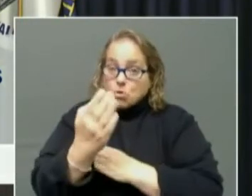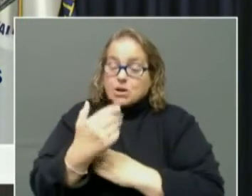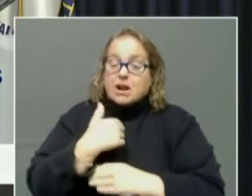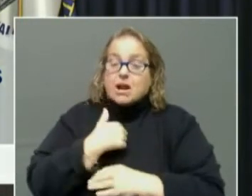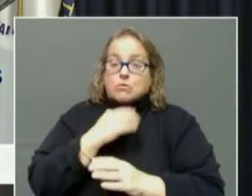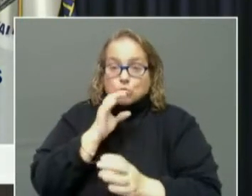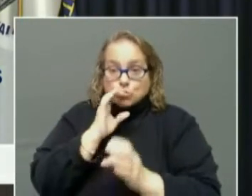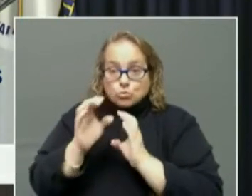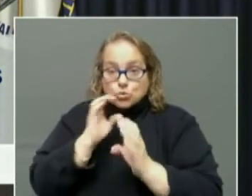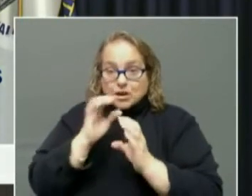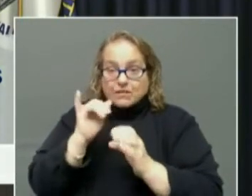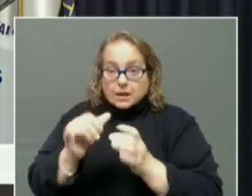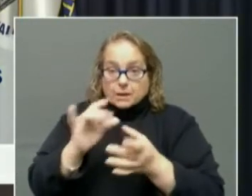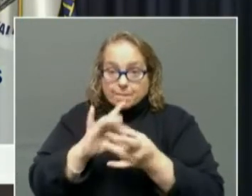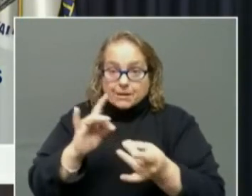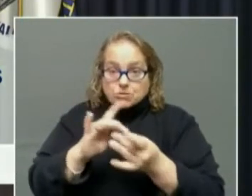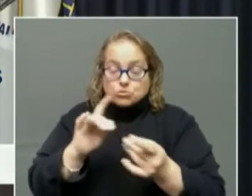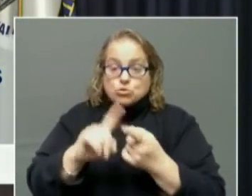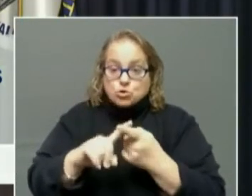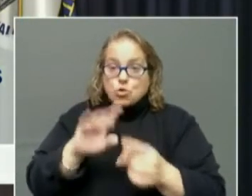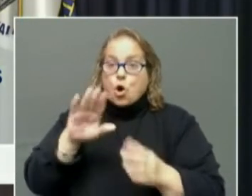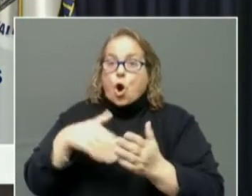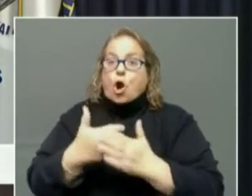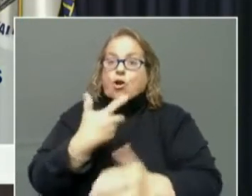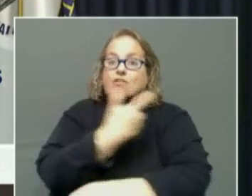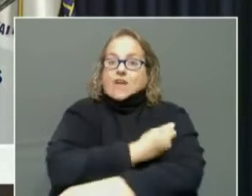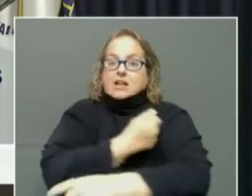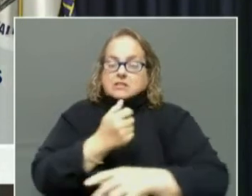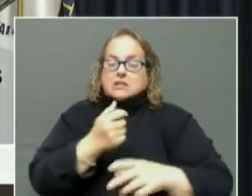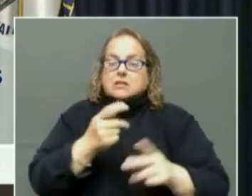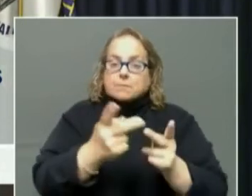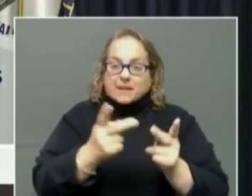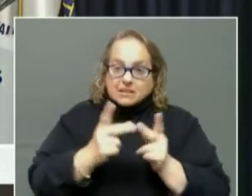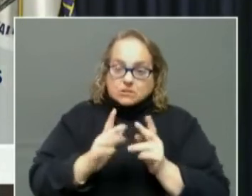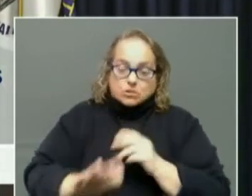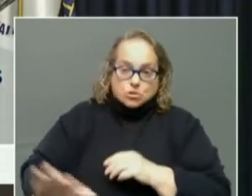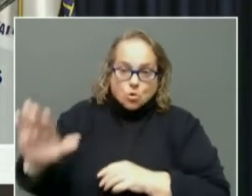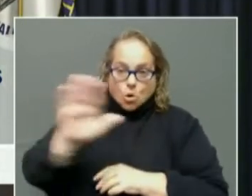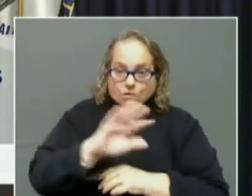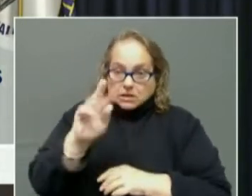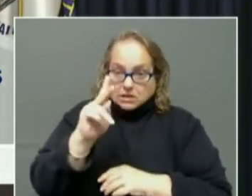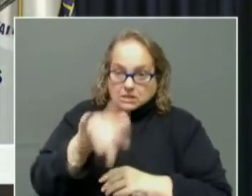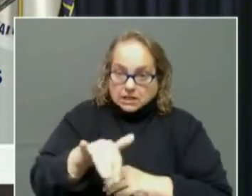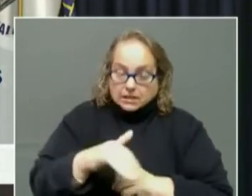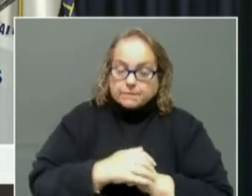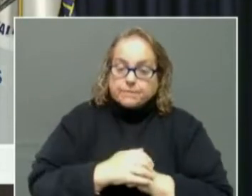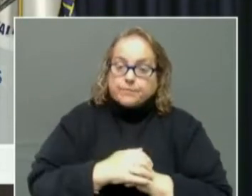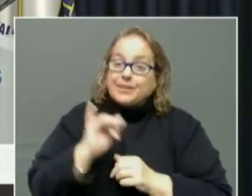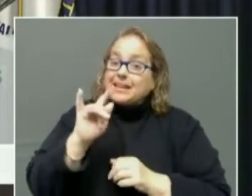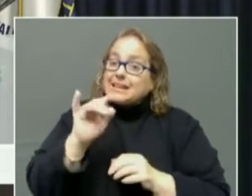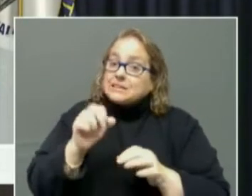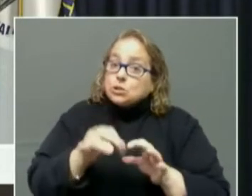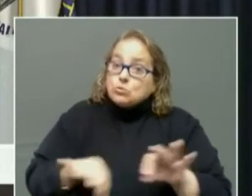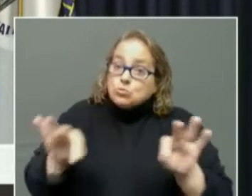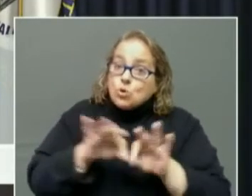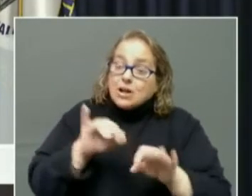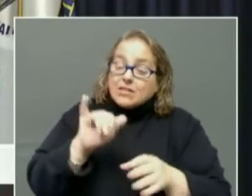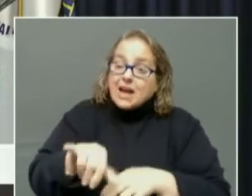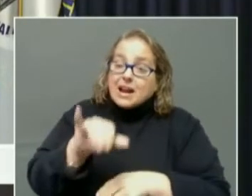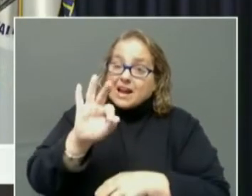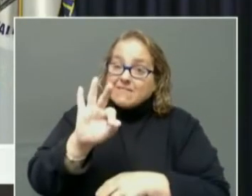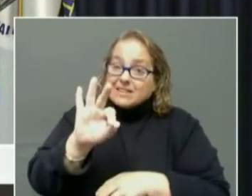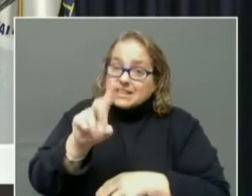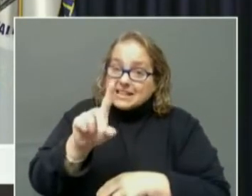this message to vaccine administration sites throughout the Commonwealth of Kentucky. It is important that the FDA and